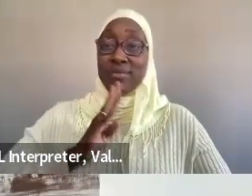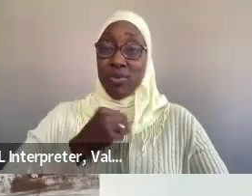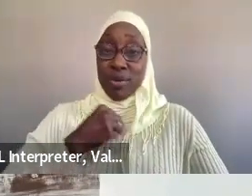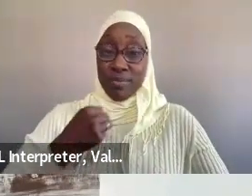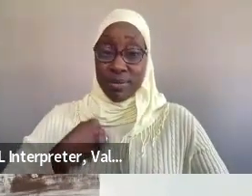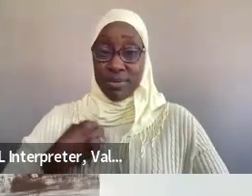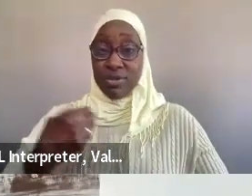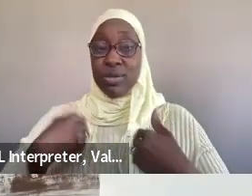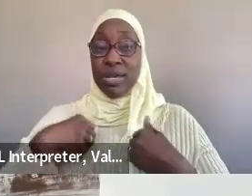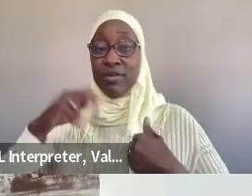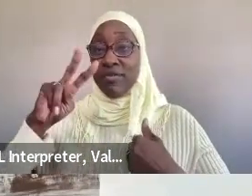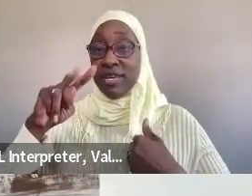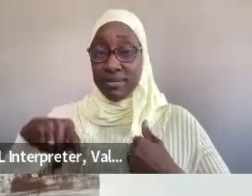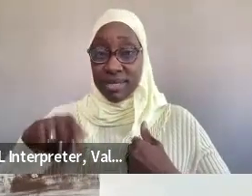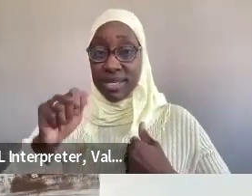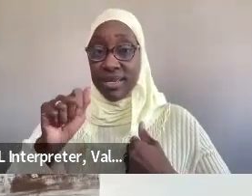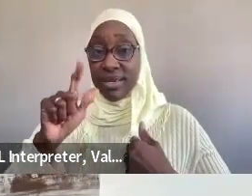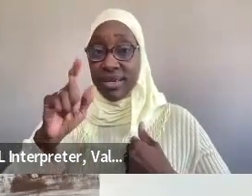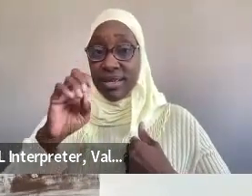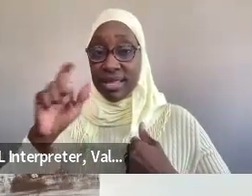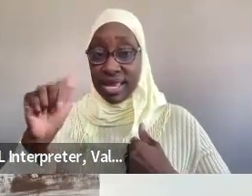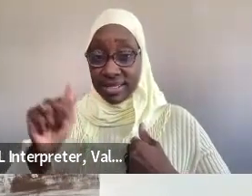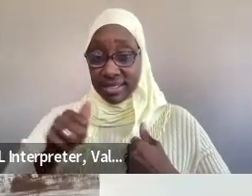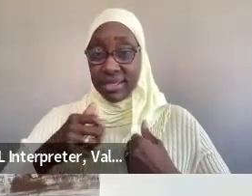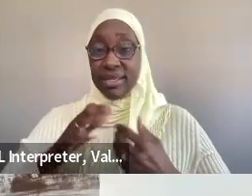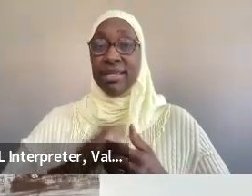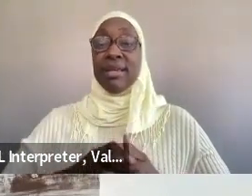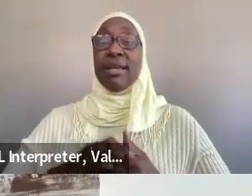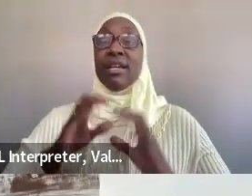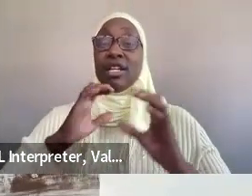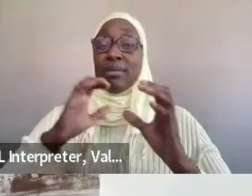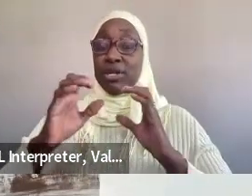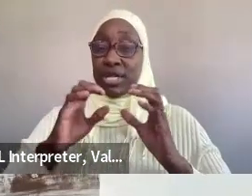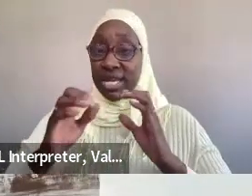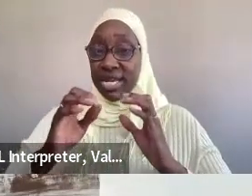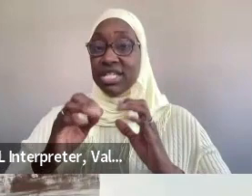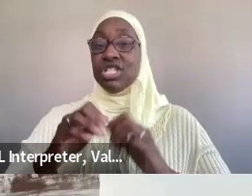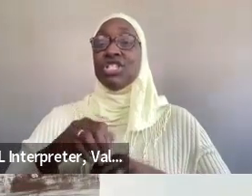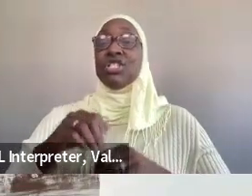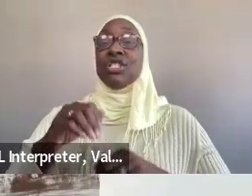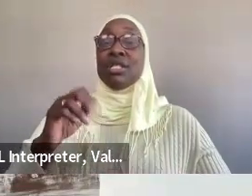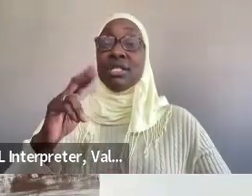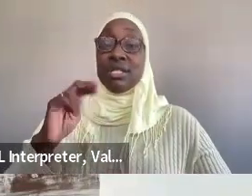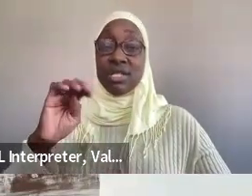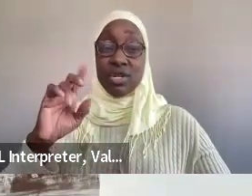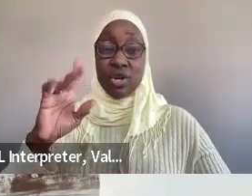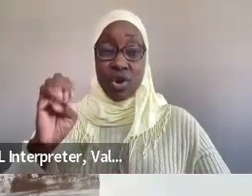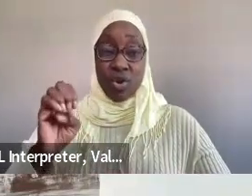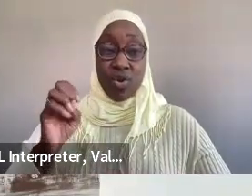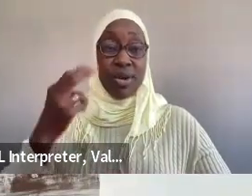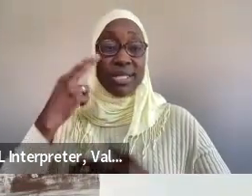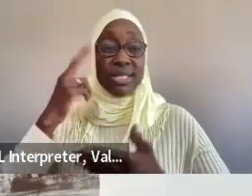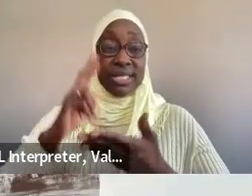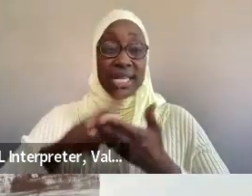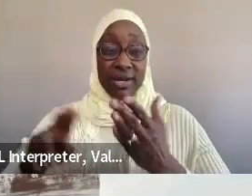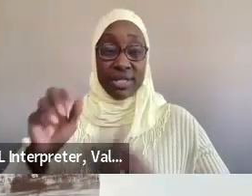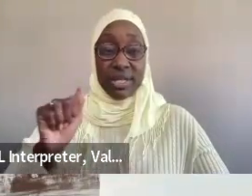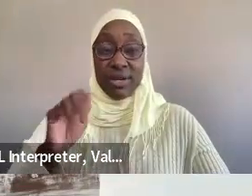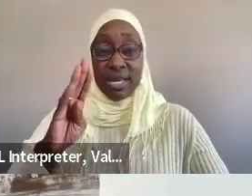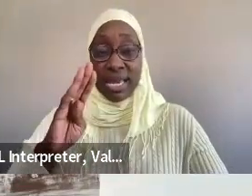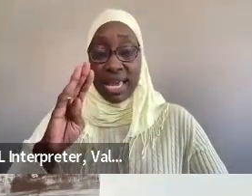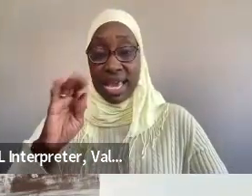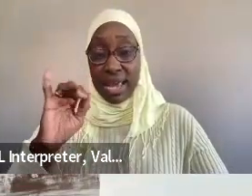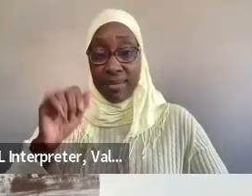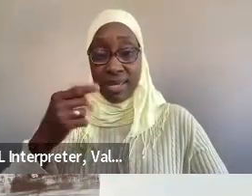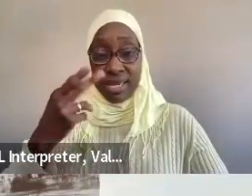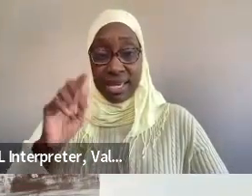President, Alexa, our Communications and Graphic Designer, Nicole, our Scheduling Coordinator, Lua, our Secretary, Abigail, and then our Treasurer, Ashnu. And I just